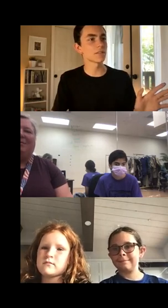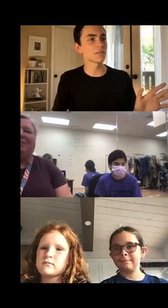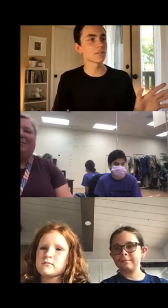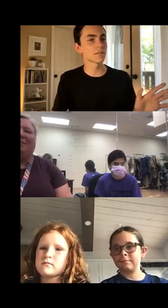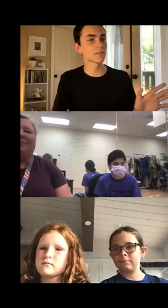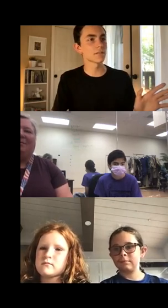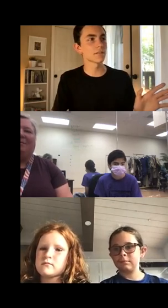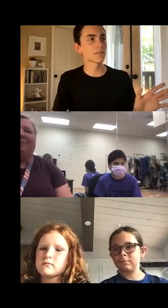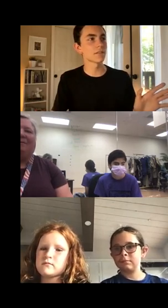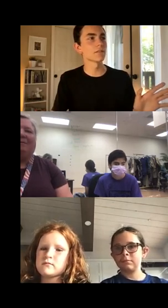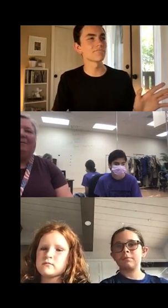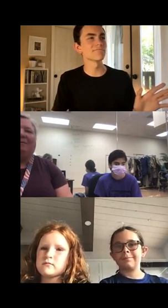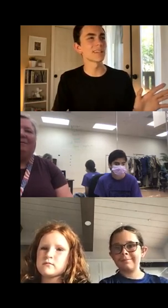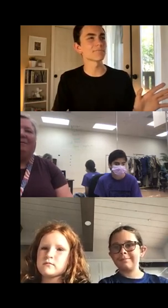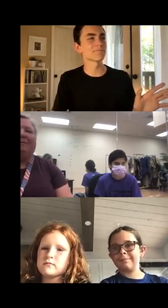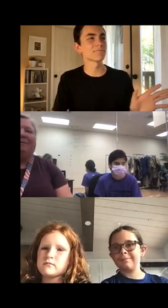again.